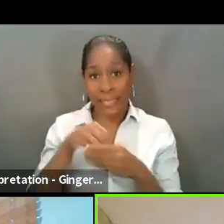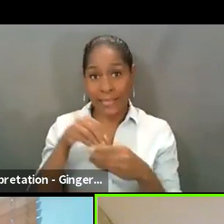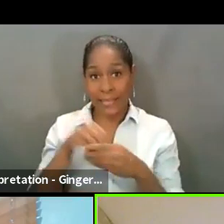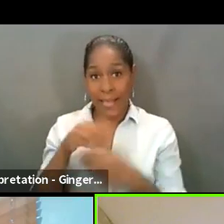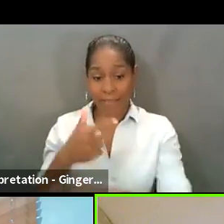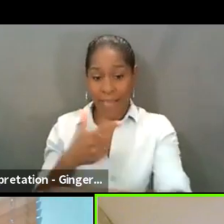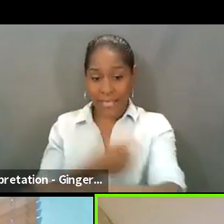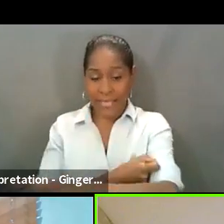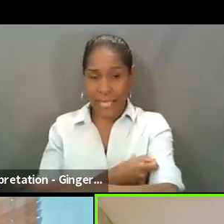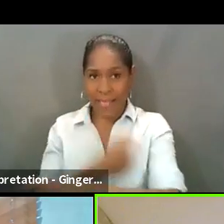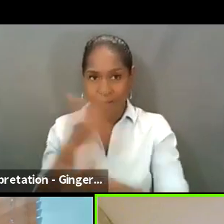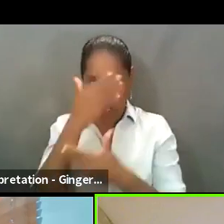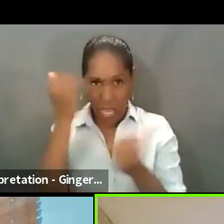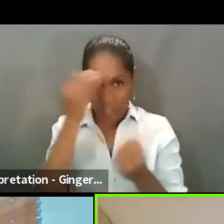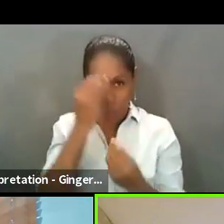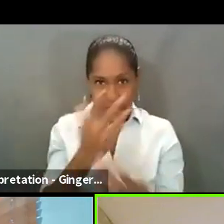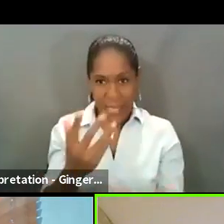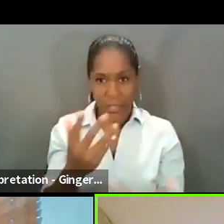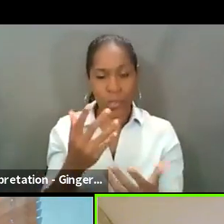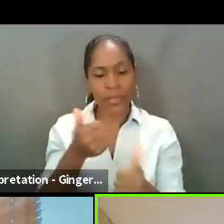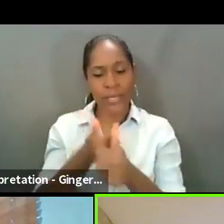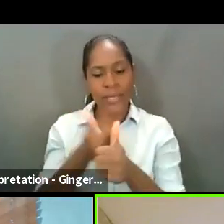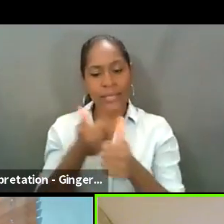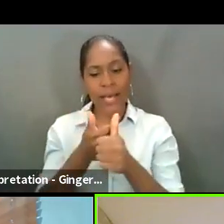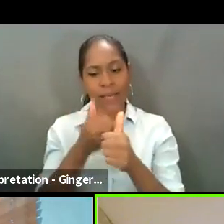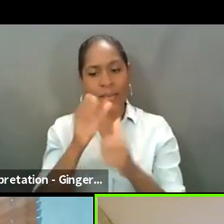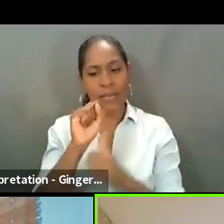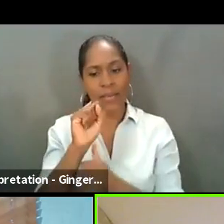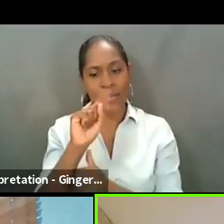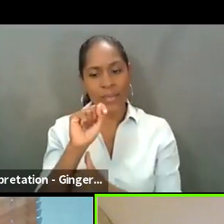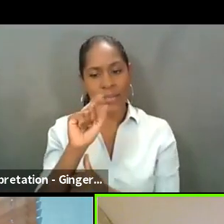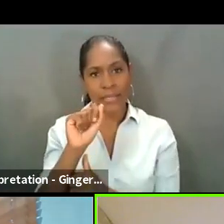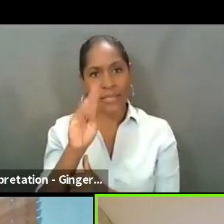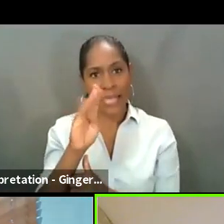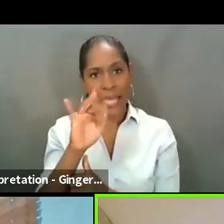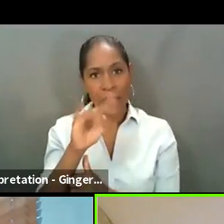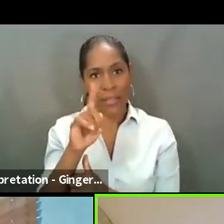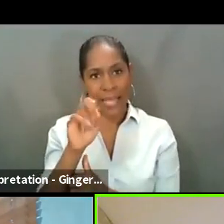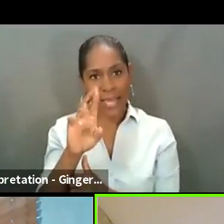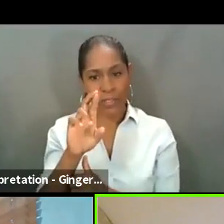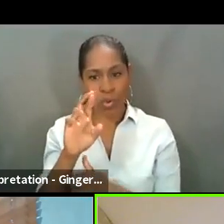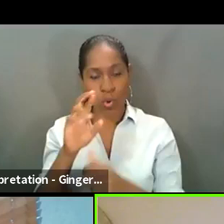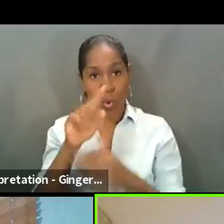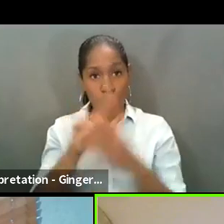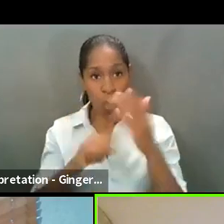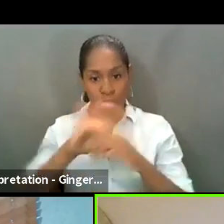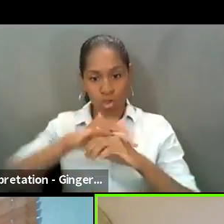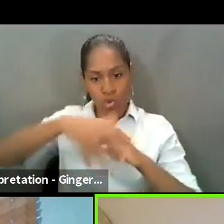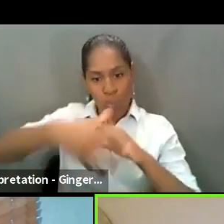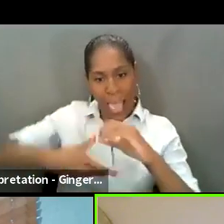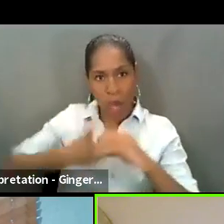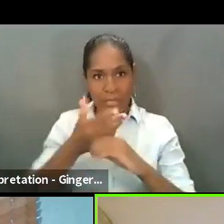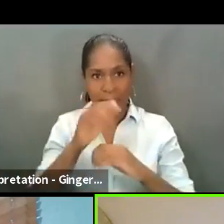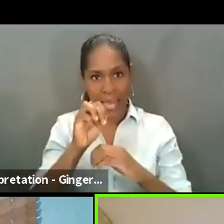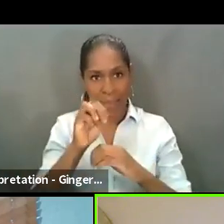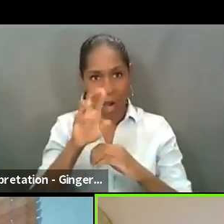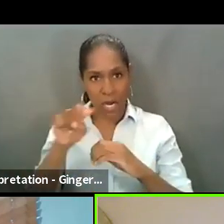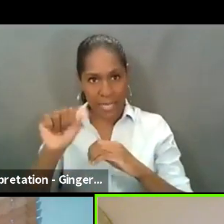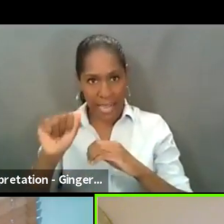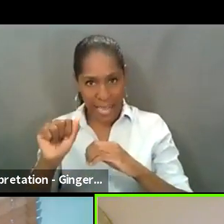of the stabilizer, what kind of surrounds and wraps that mRNA molecule or